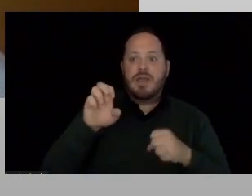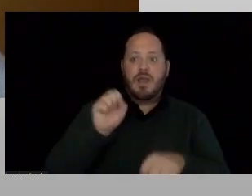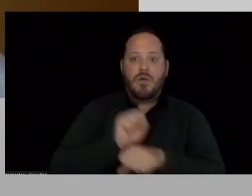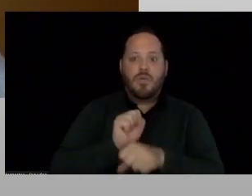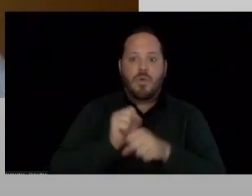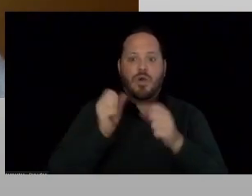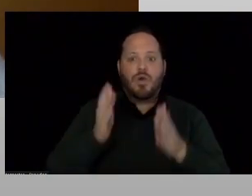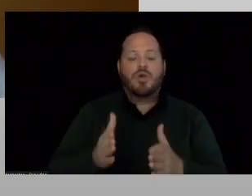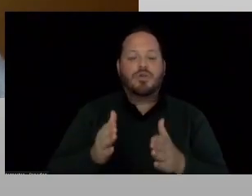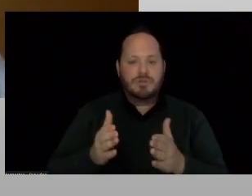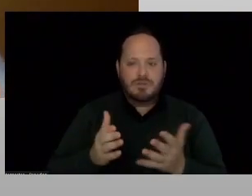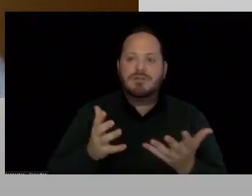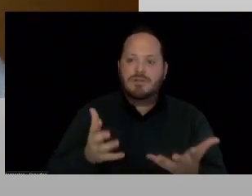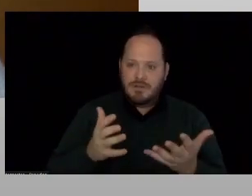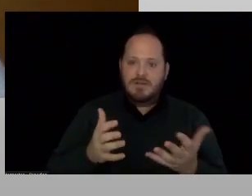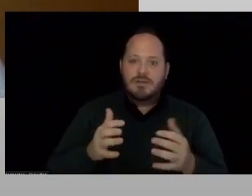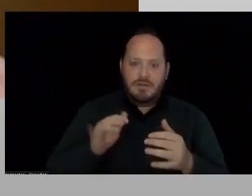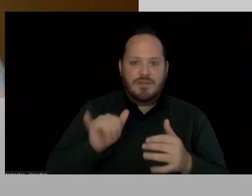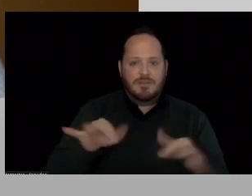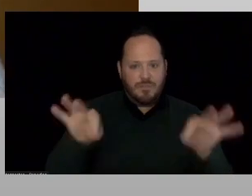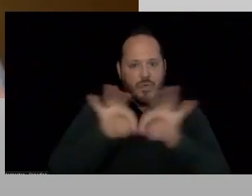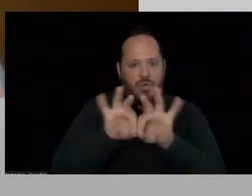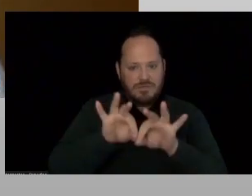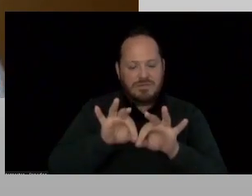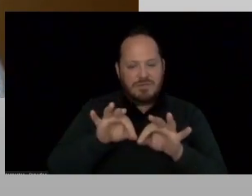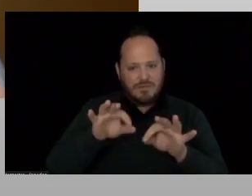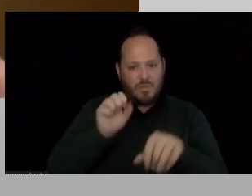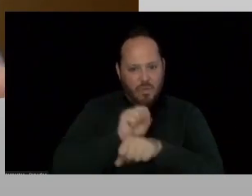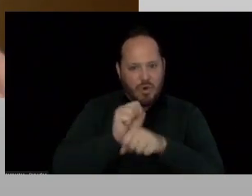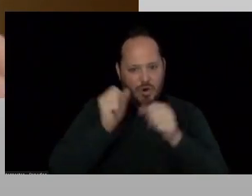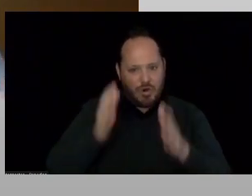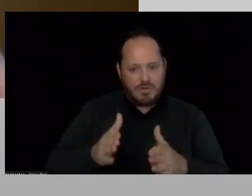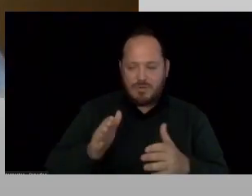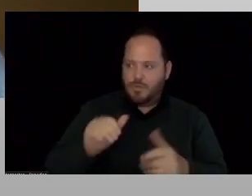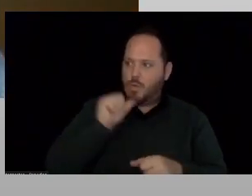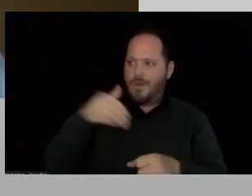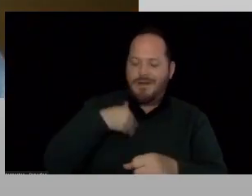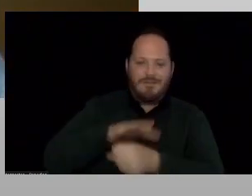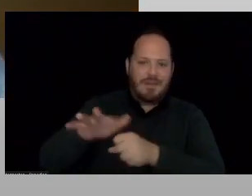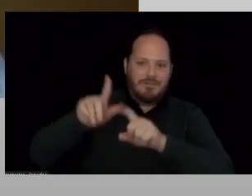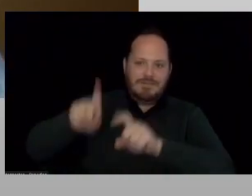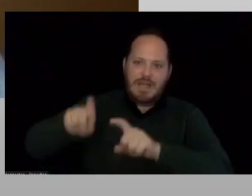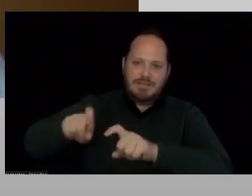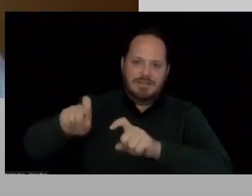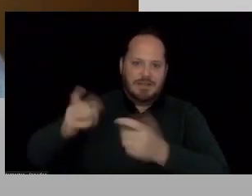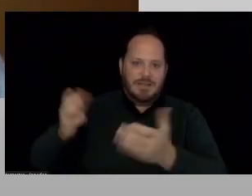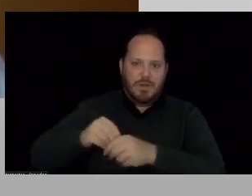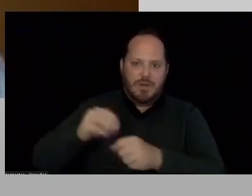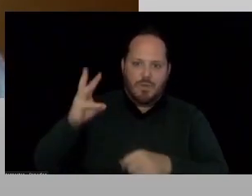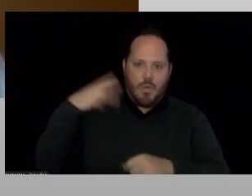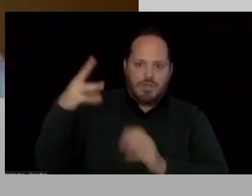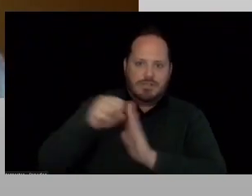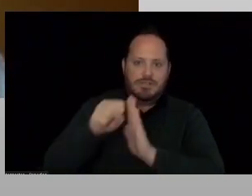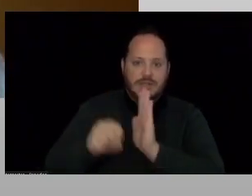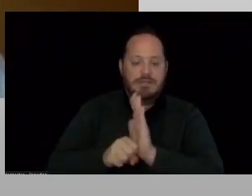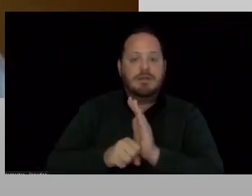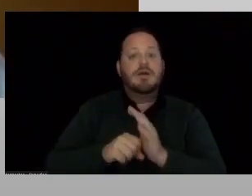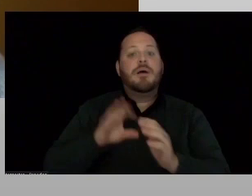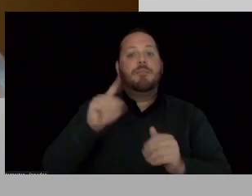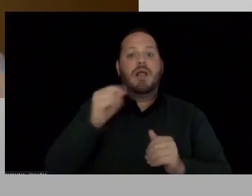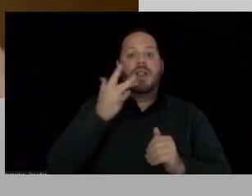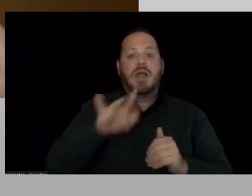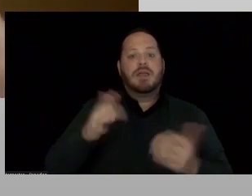in this country as we'd like, but in Washington State, it seems like for the most part, people that are in the healthcare field, if they need to get tested, they're able to get